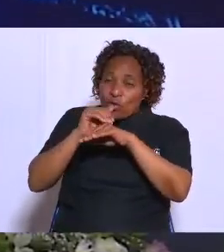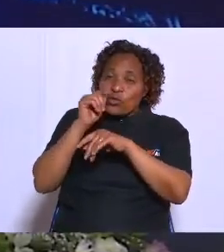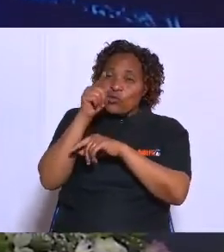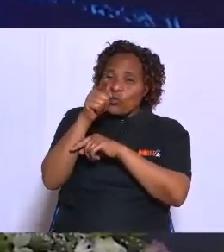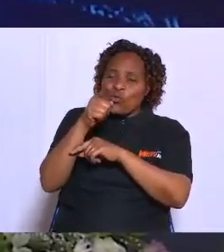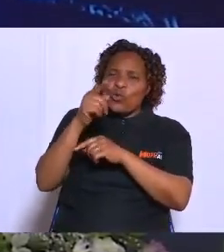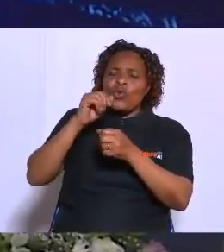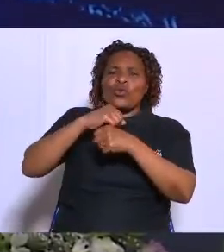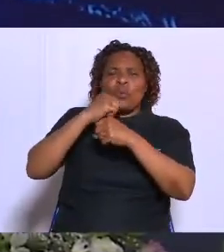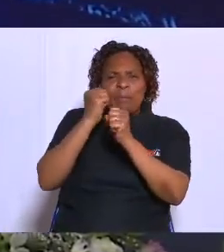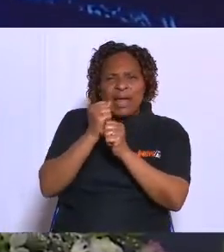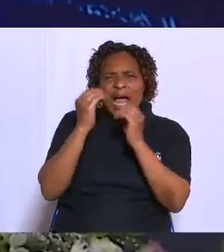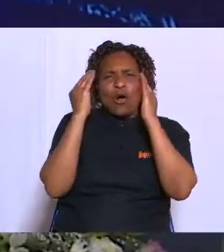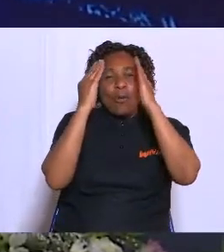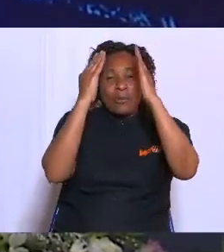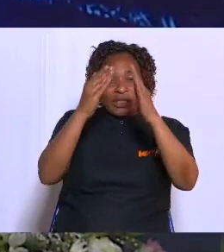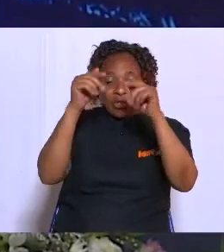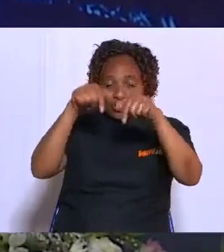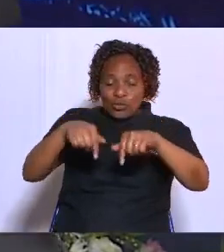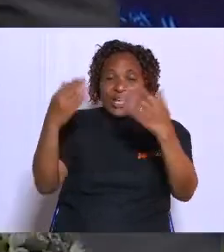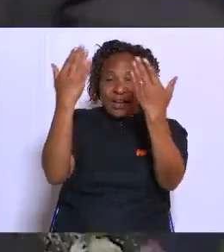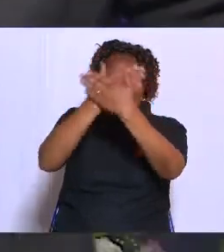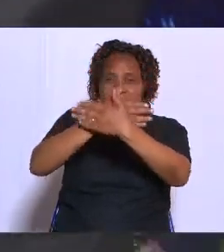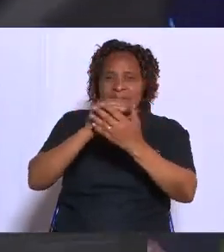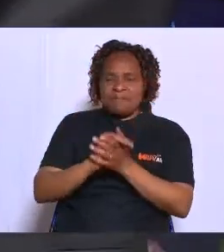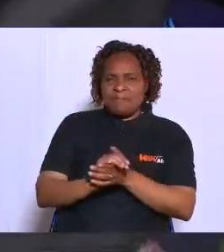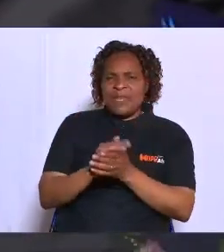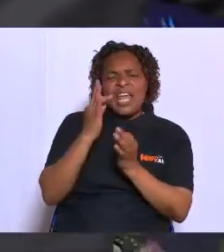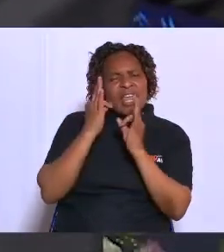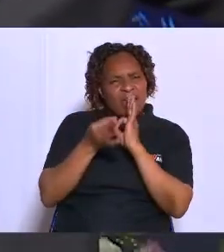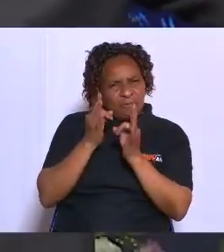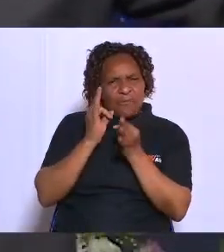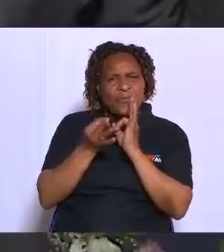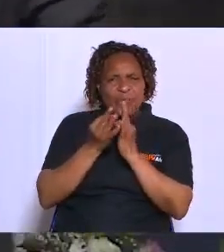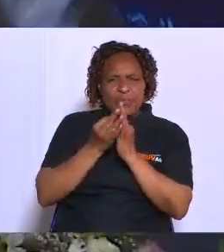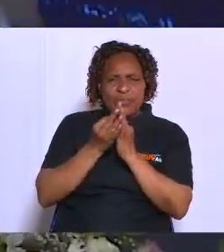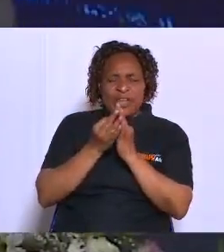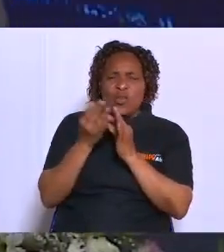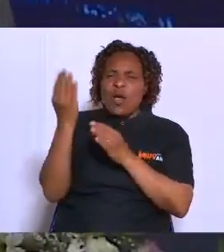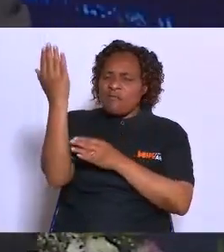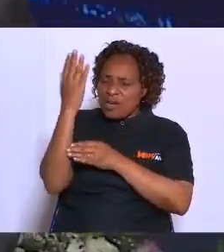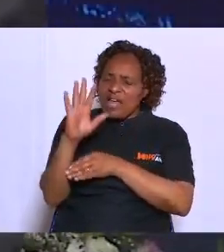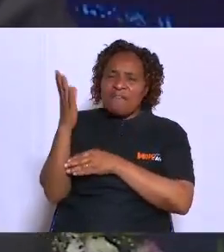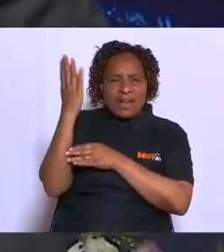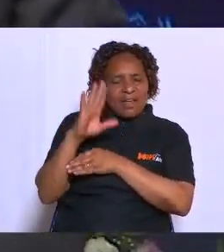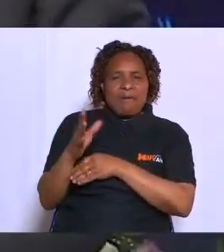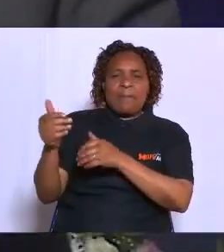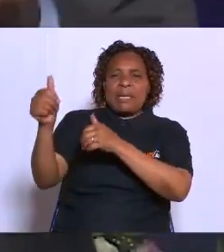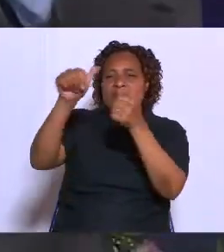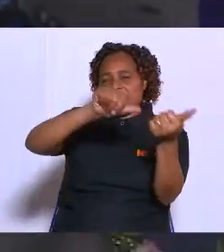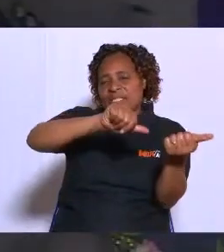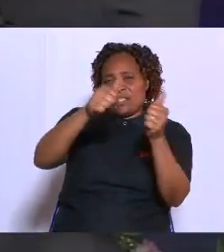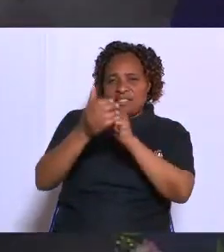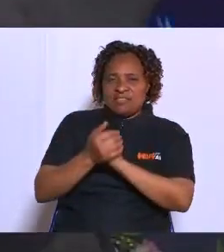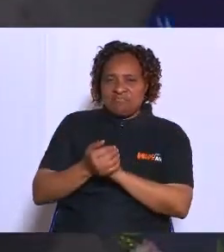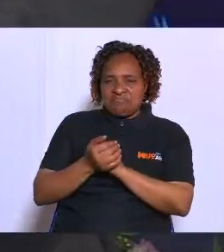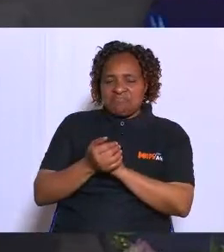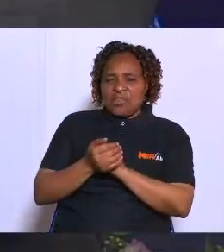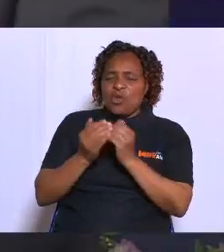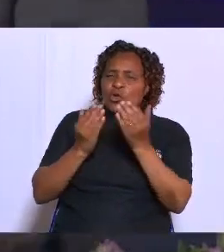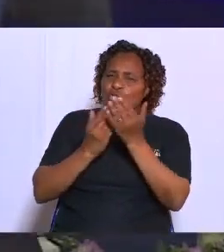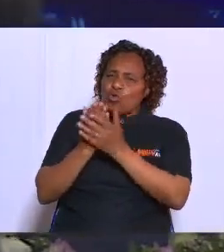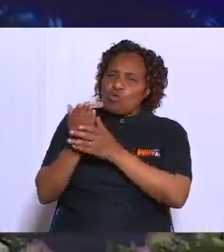you to make a recommitment tonight if you've never been baptized by